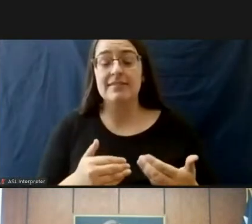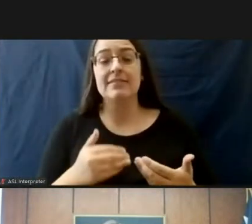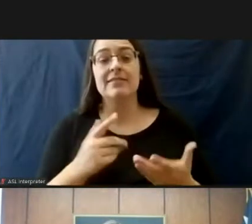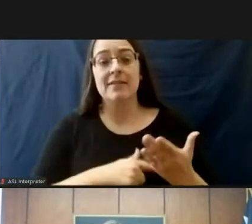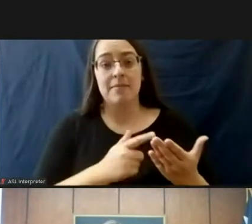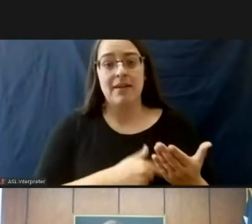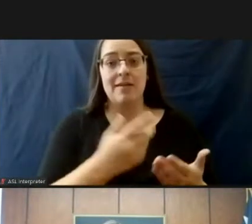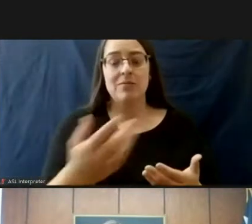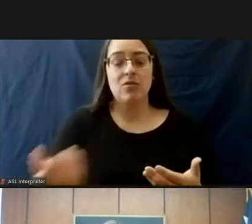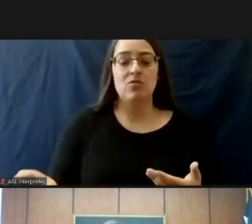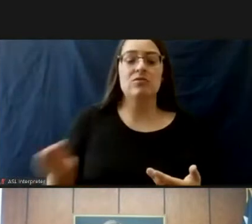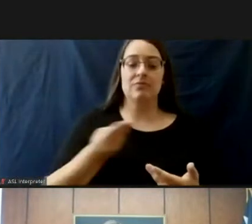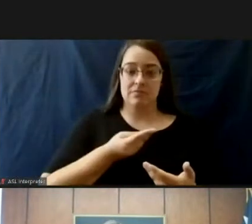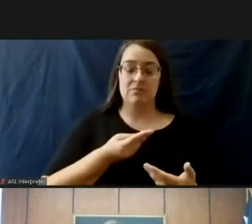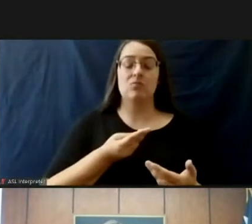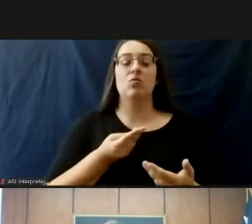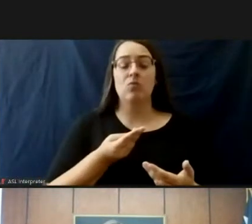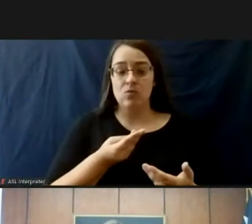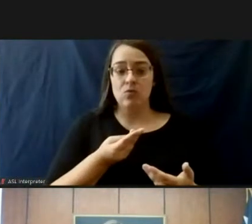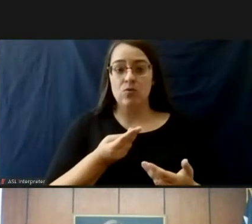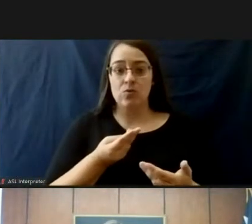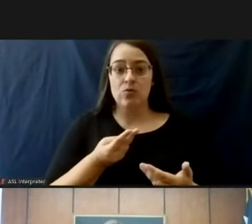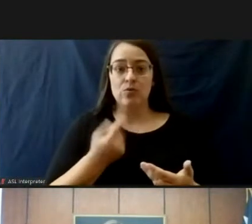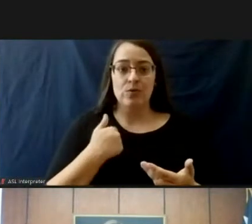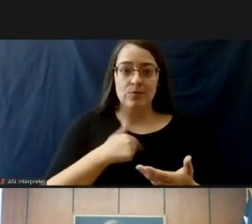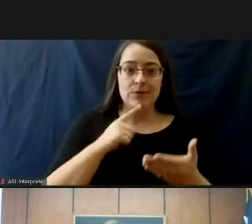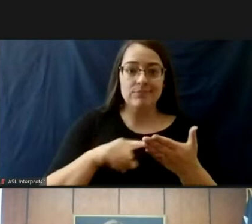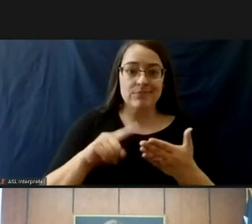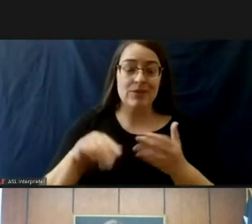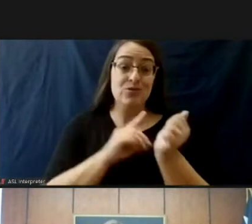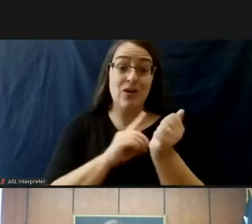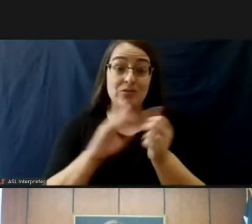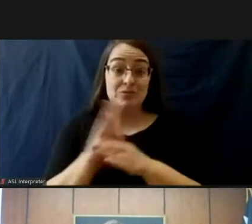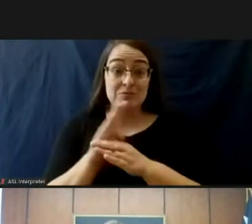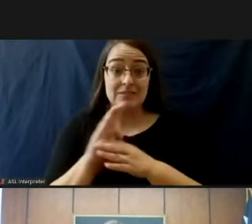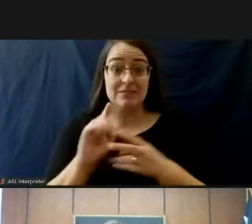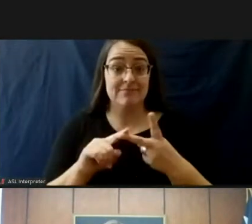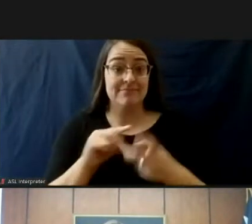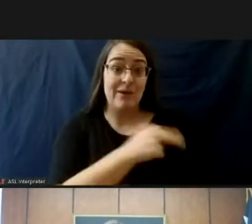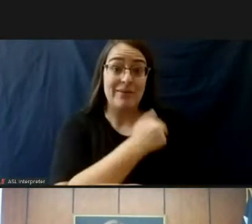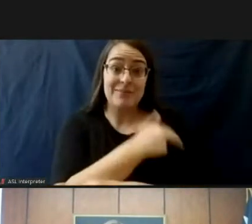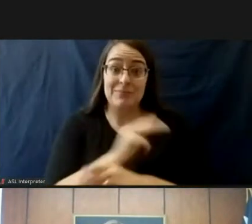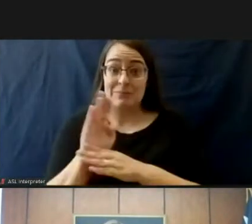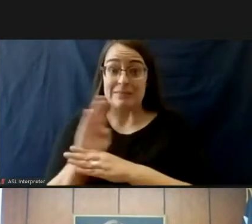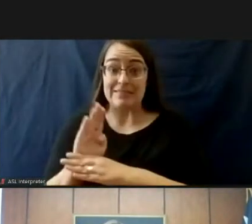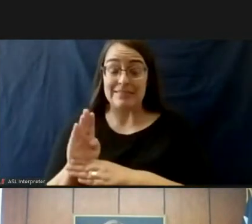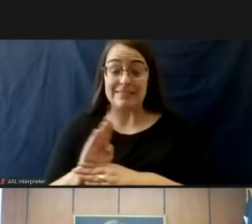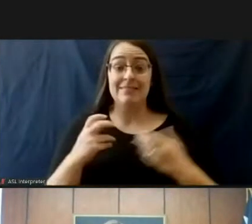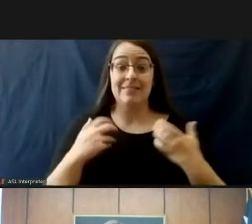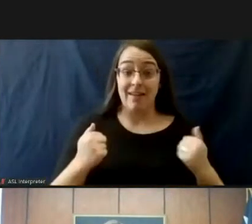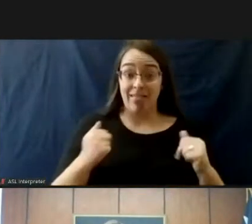well. Our physicians are busy, our hospitals are busy, and the health department's busy